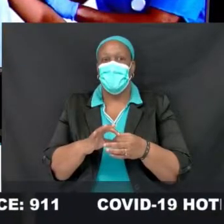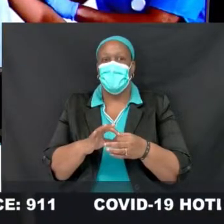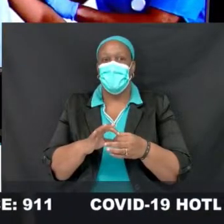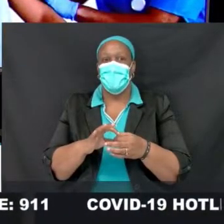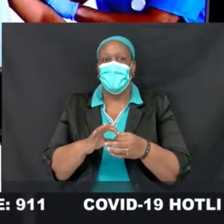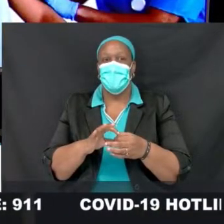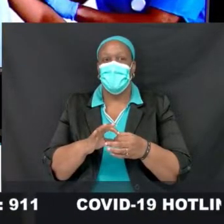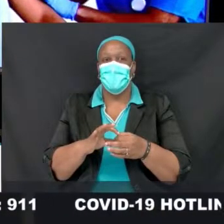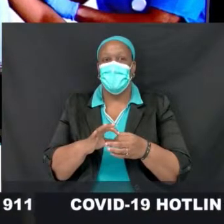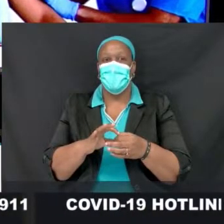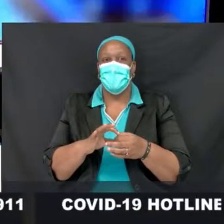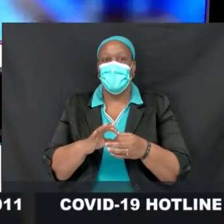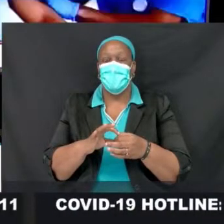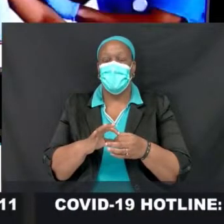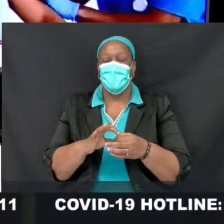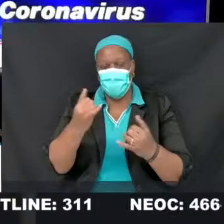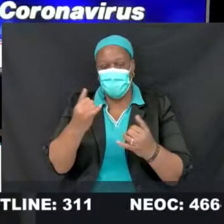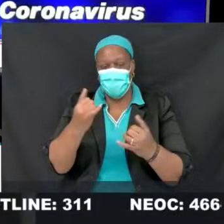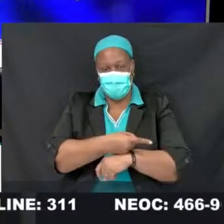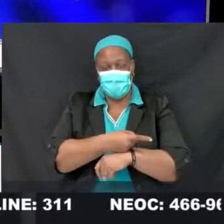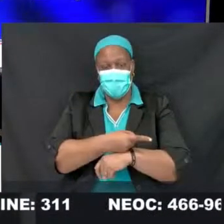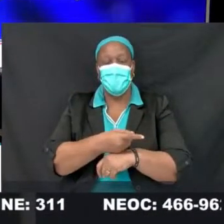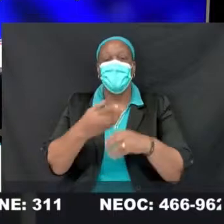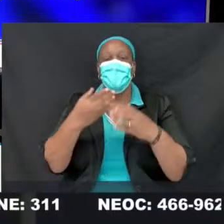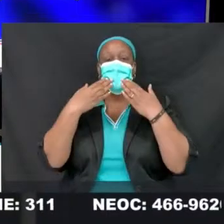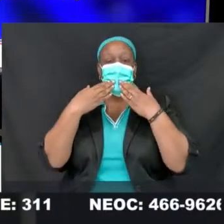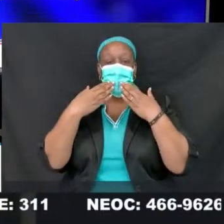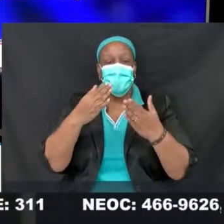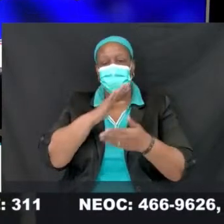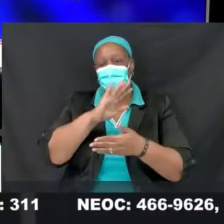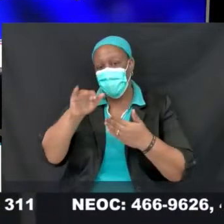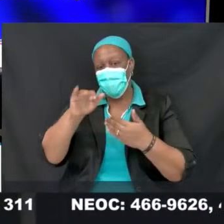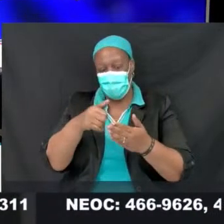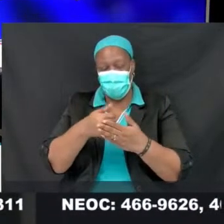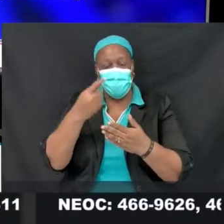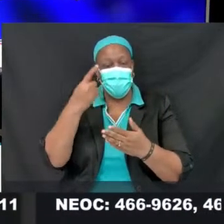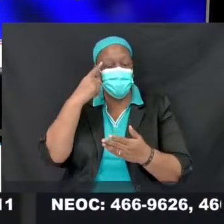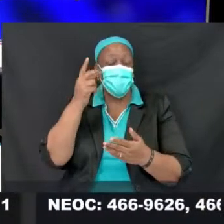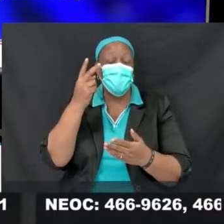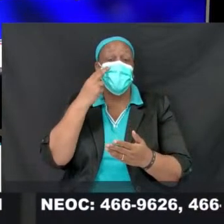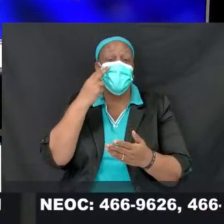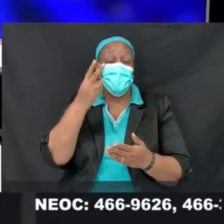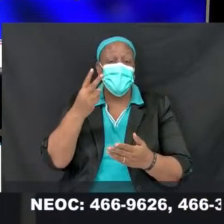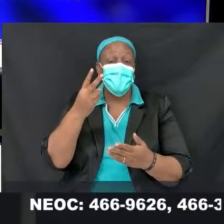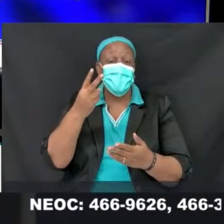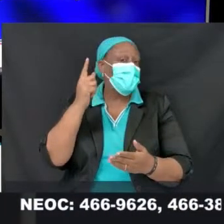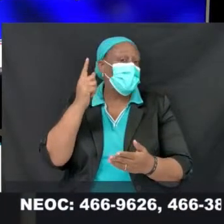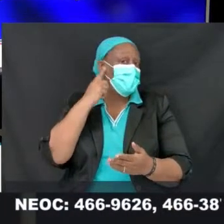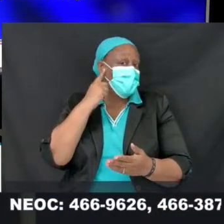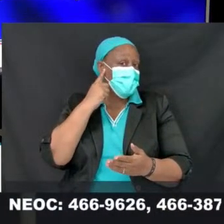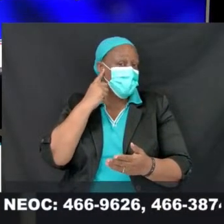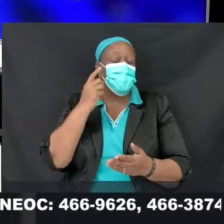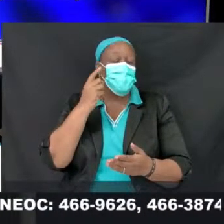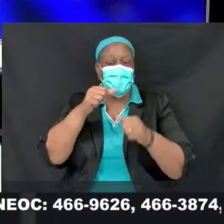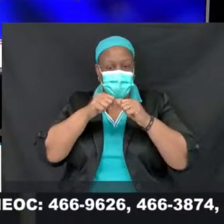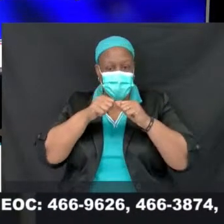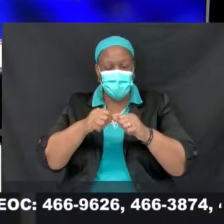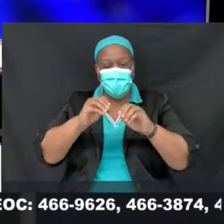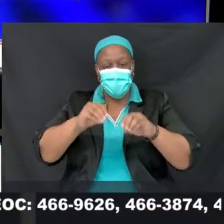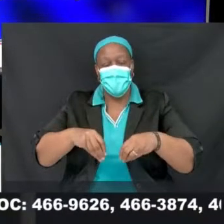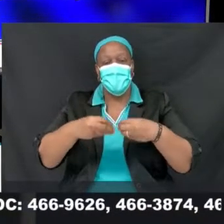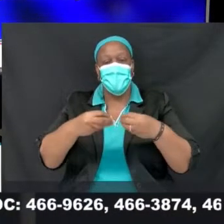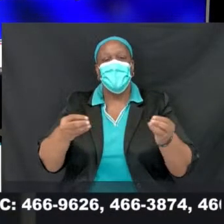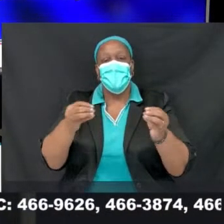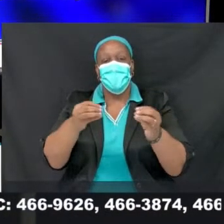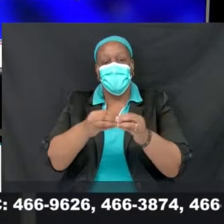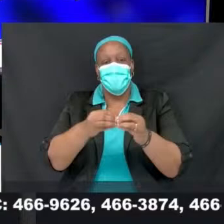have an early day today. 19 weekly briefing. We continue to update you with what is happening here in St.